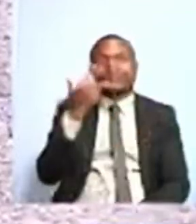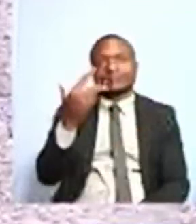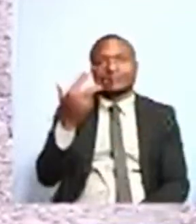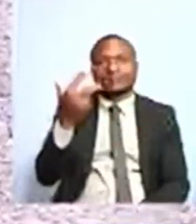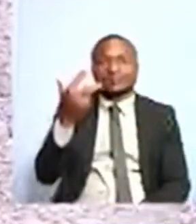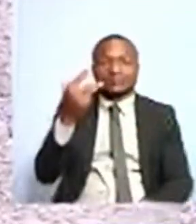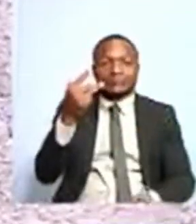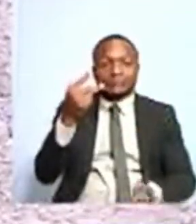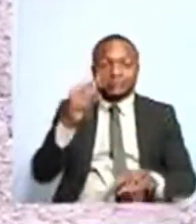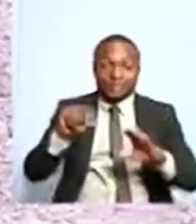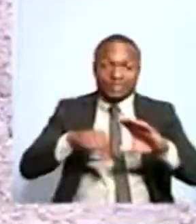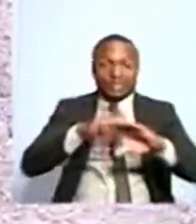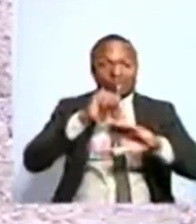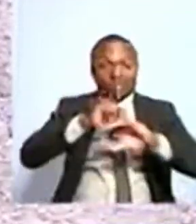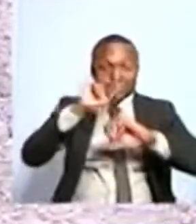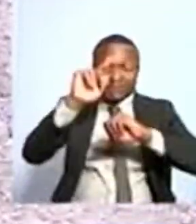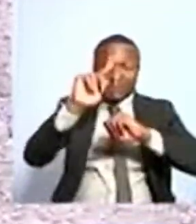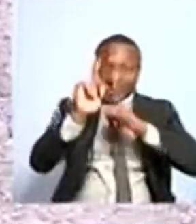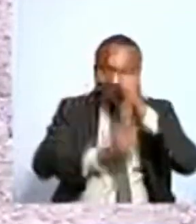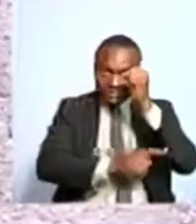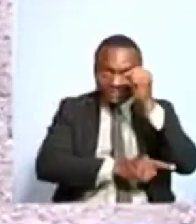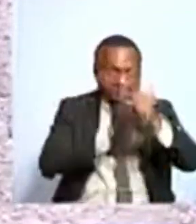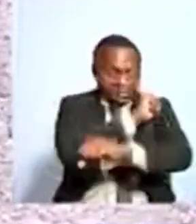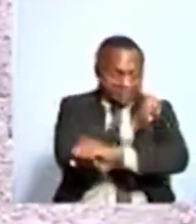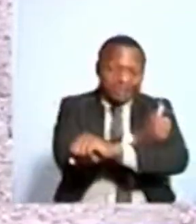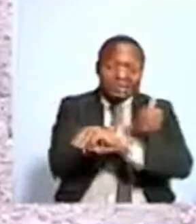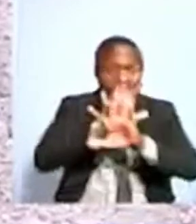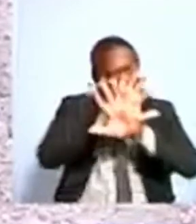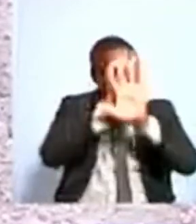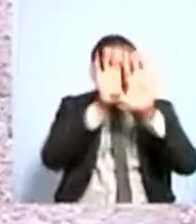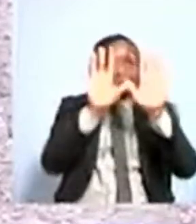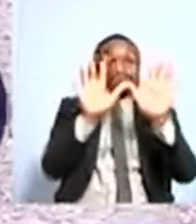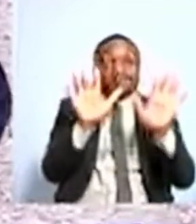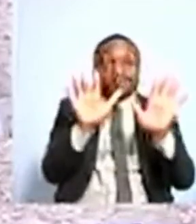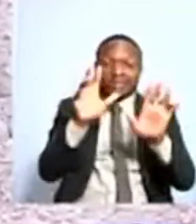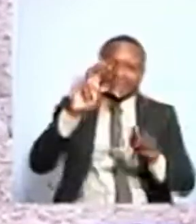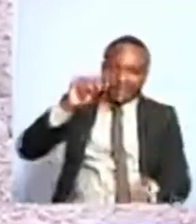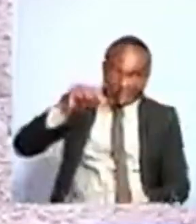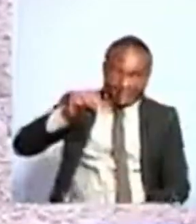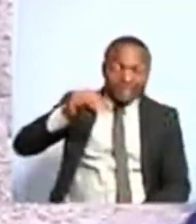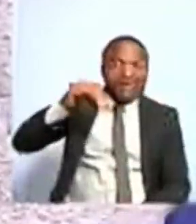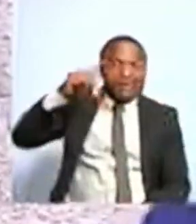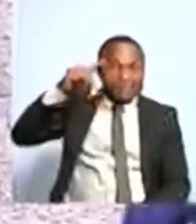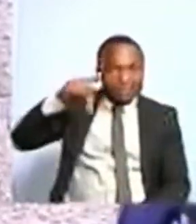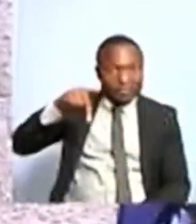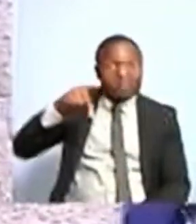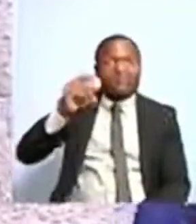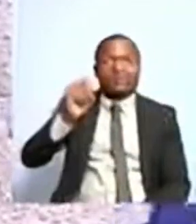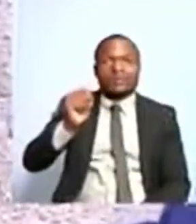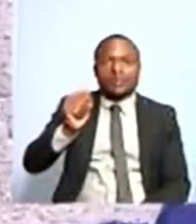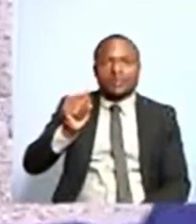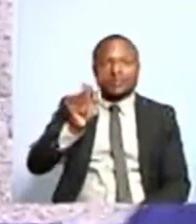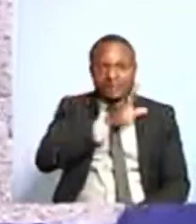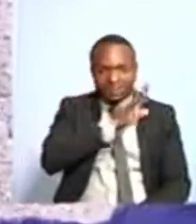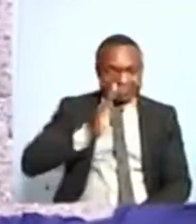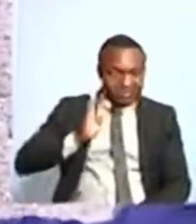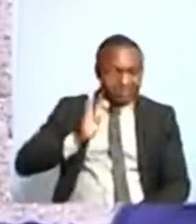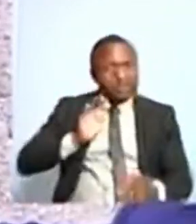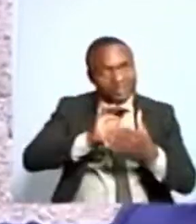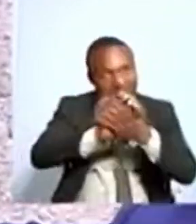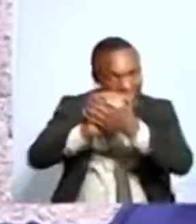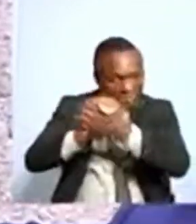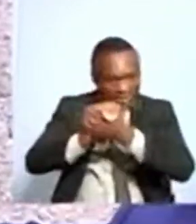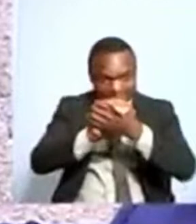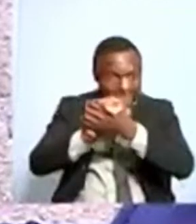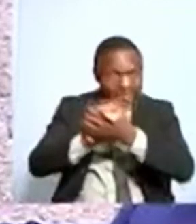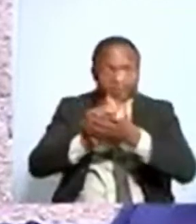NPA Act is very clear that the NPA is a body corporate. And